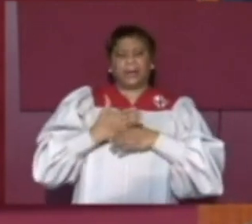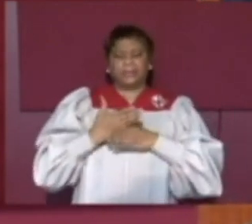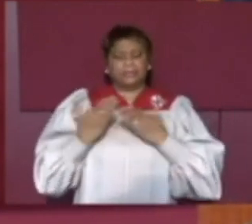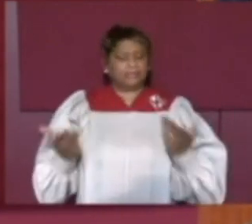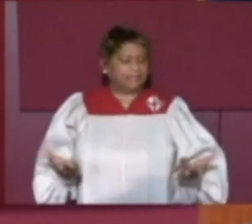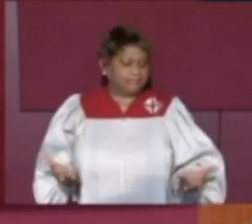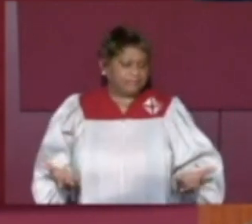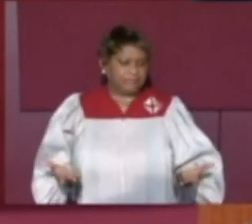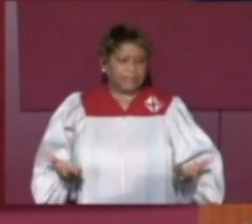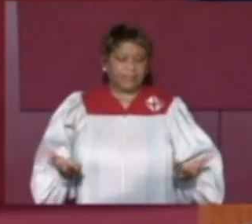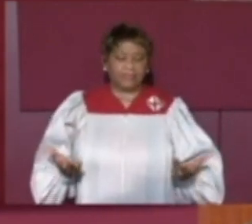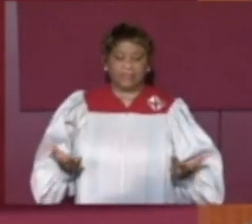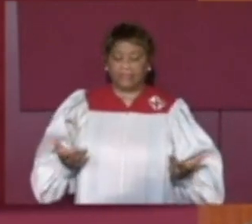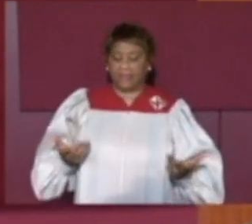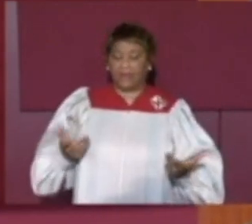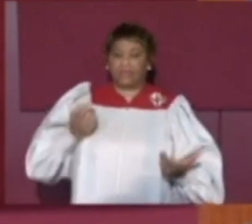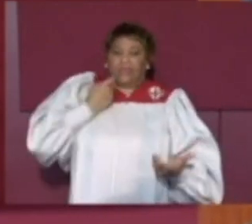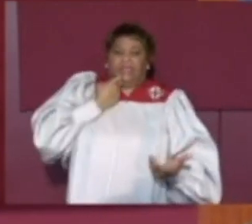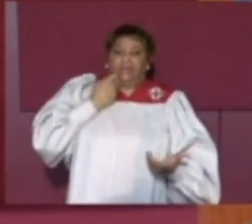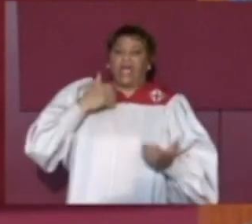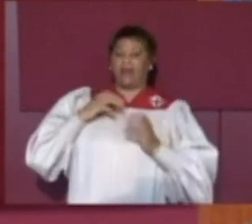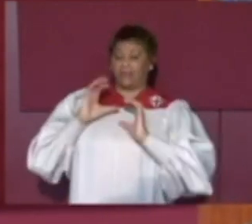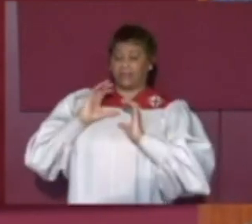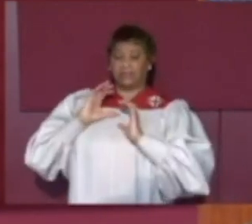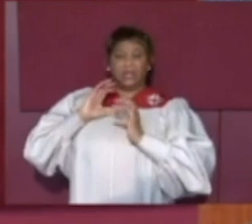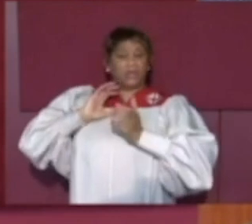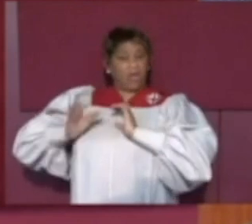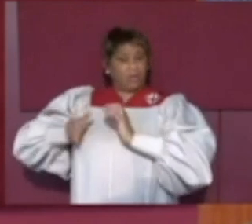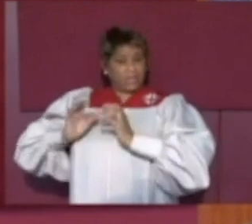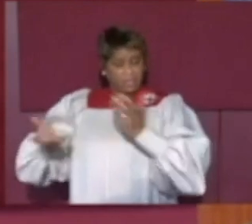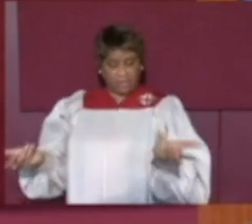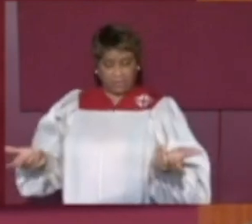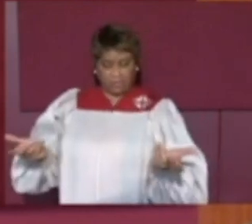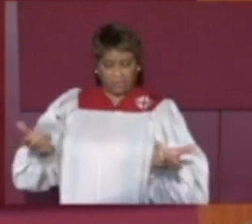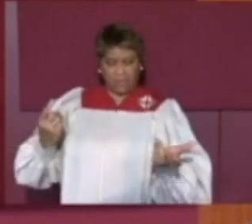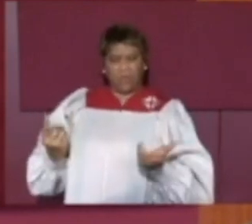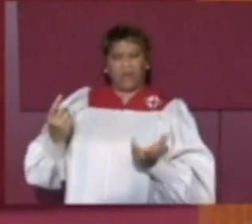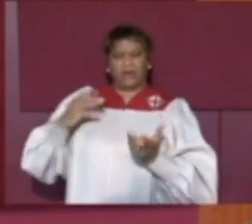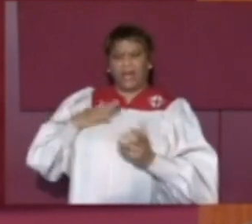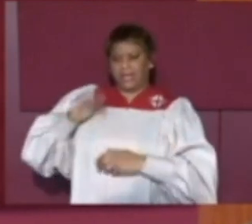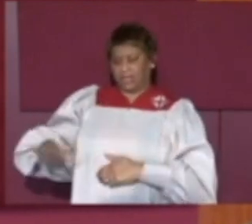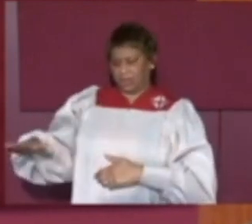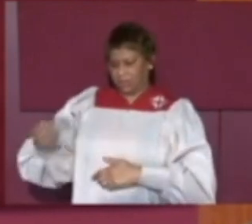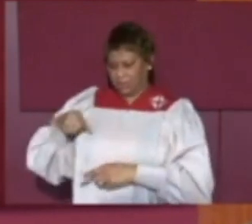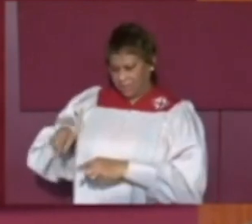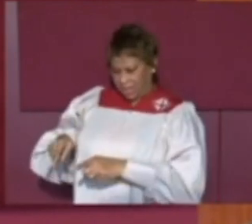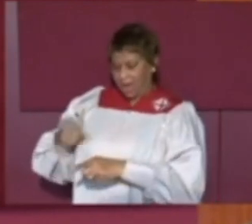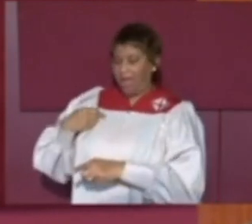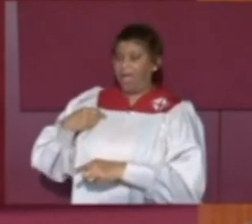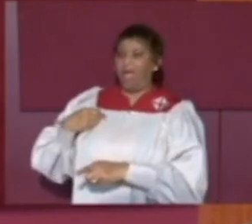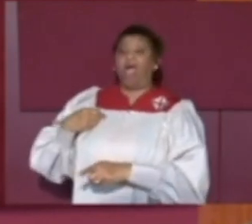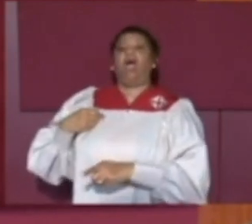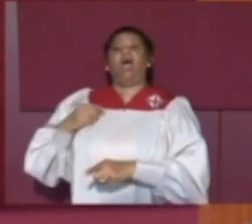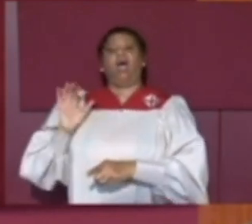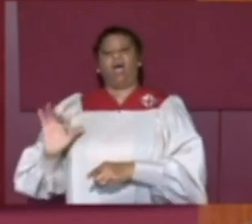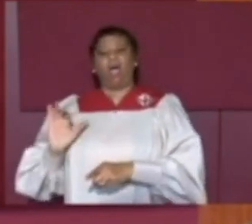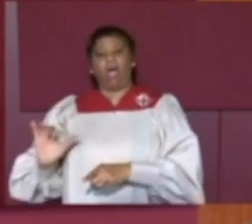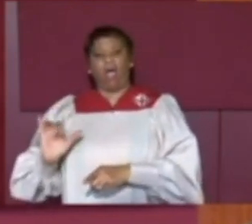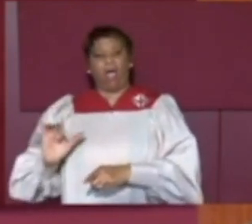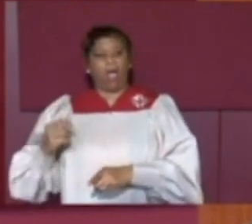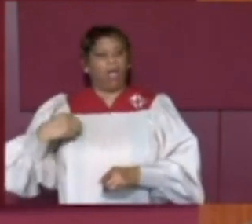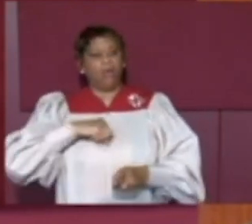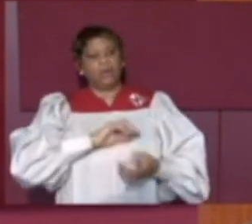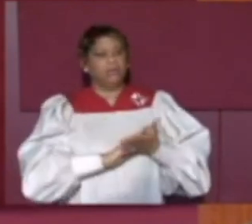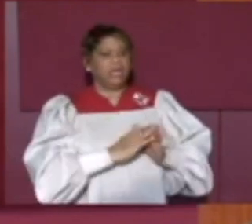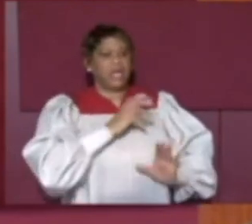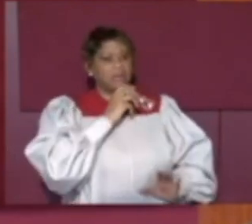But my point is, we were having one of these conversations, and one of my children said, it was not till we got older that we realized that all of these times when we